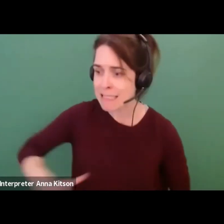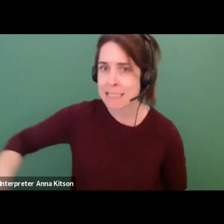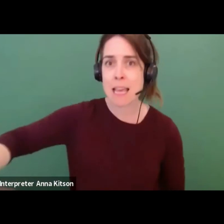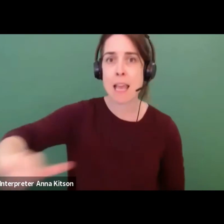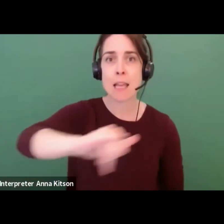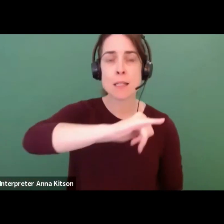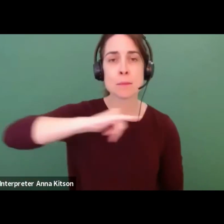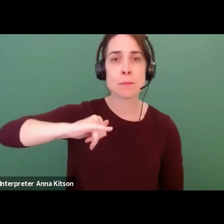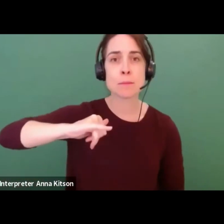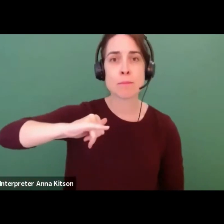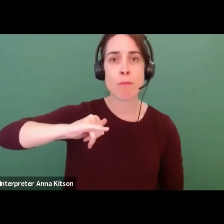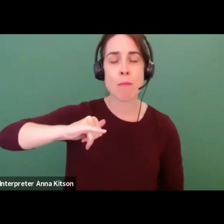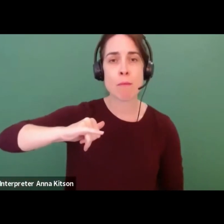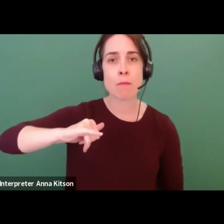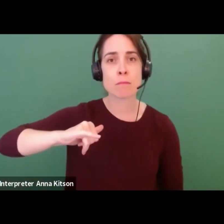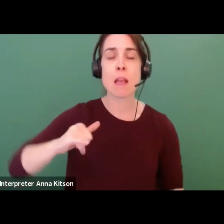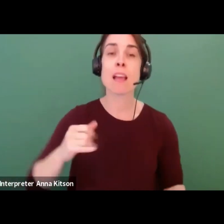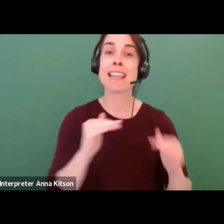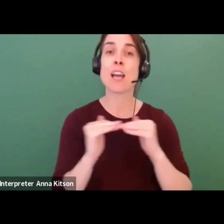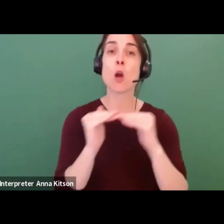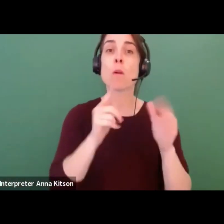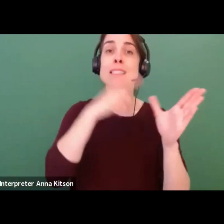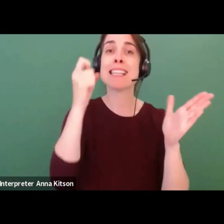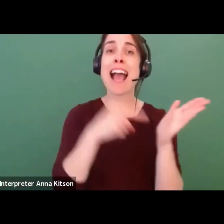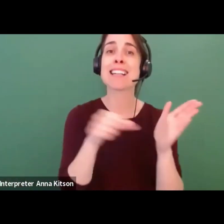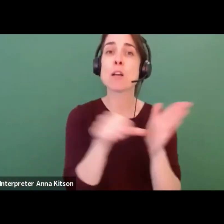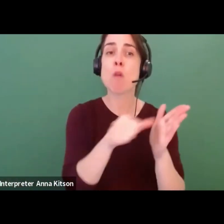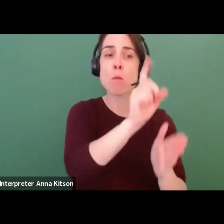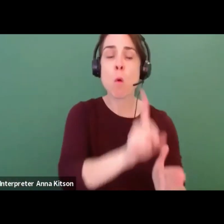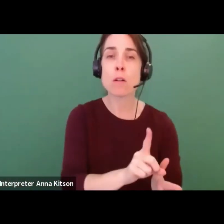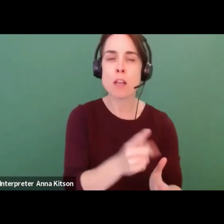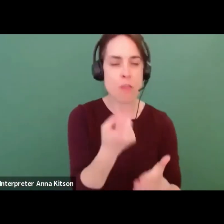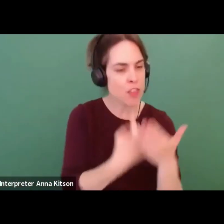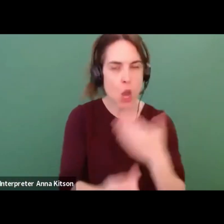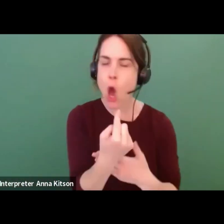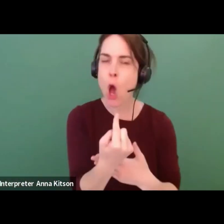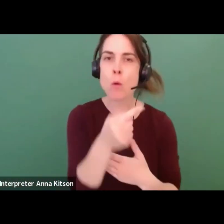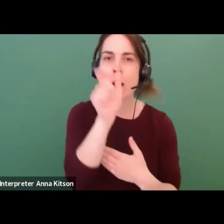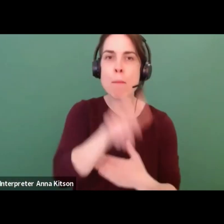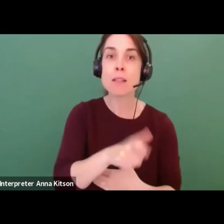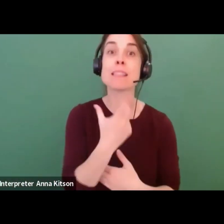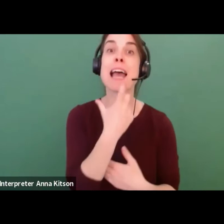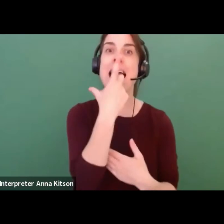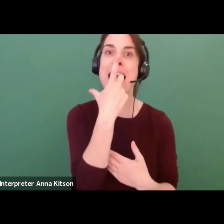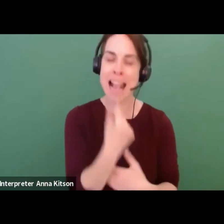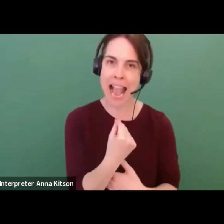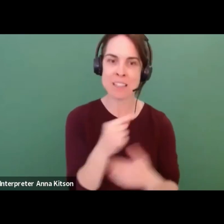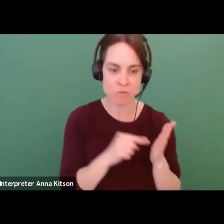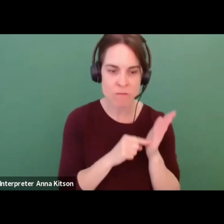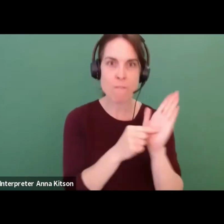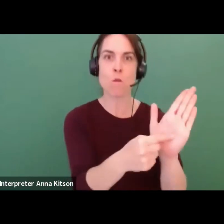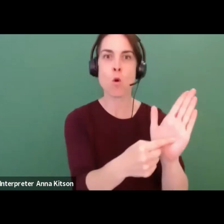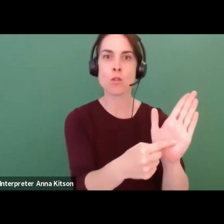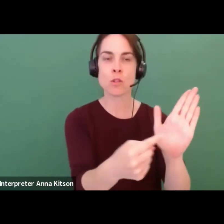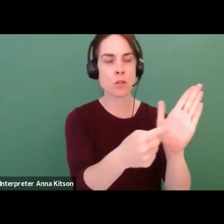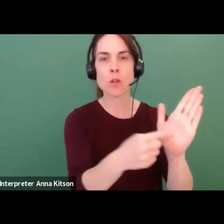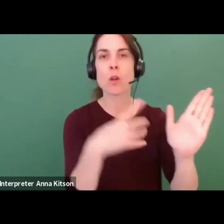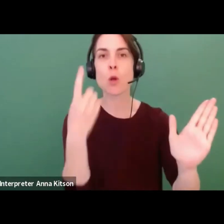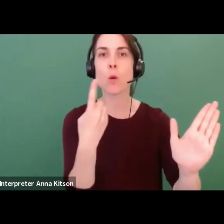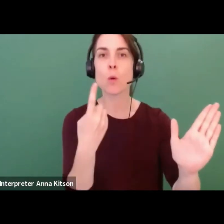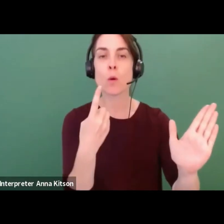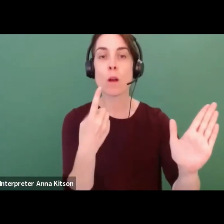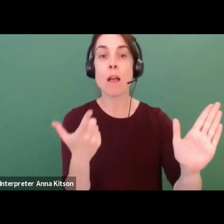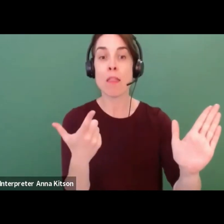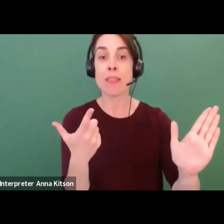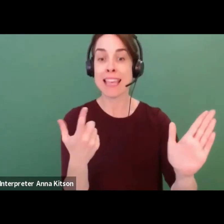Equality Act is that the only person that can enforce it is the individual disabled person